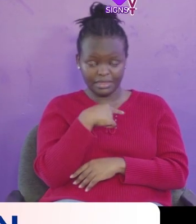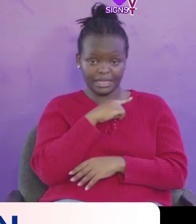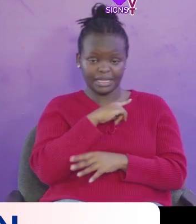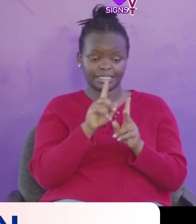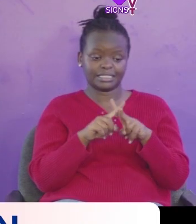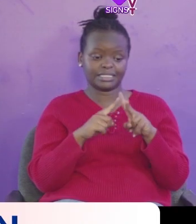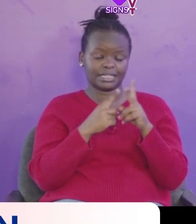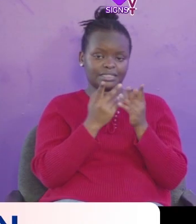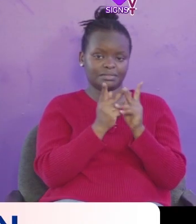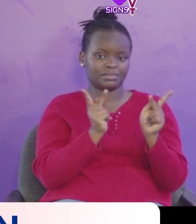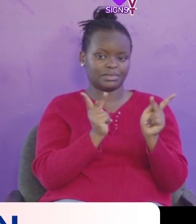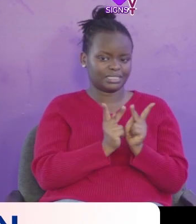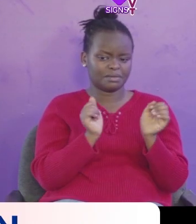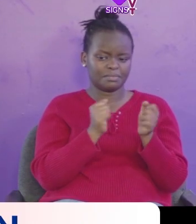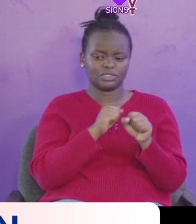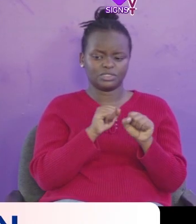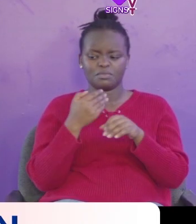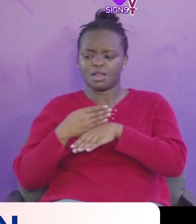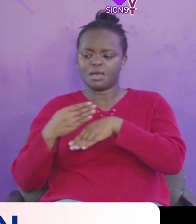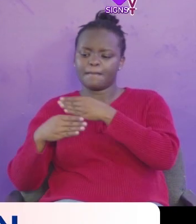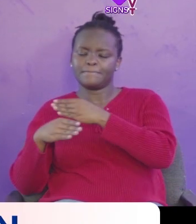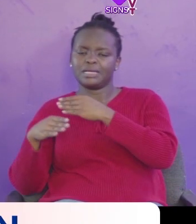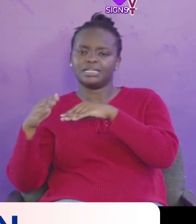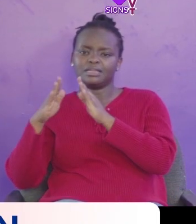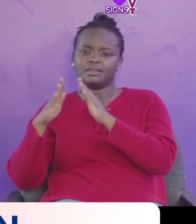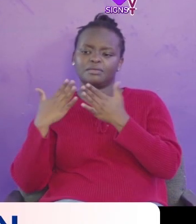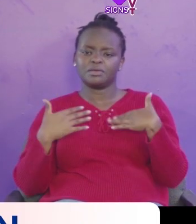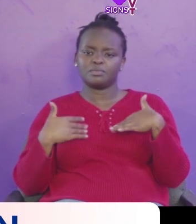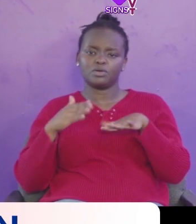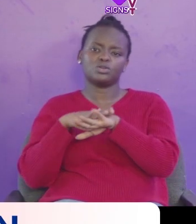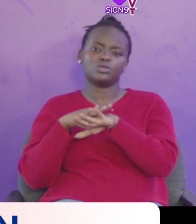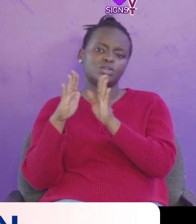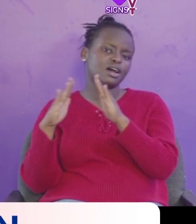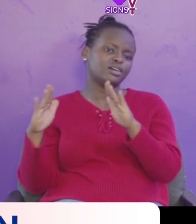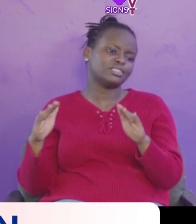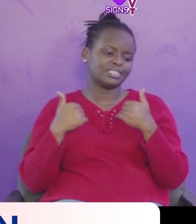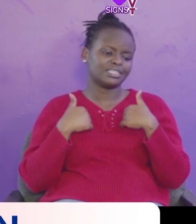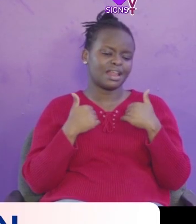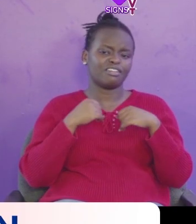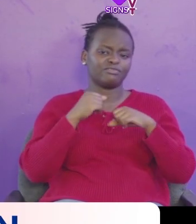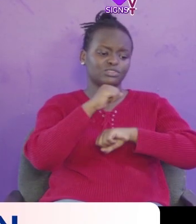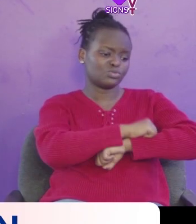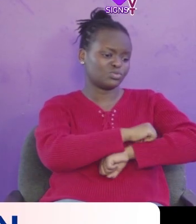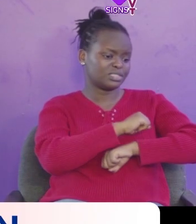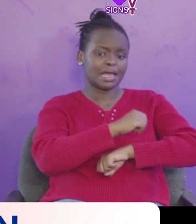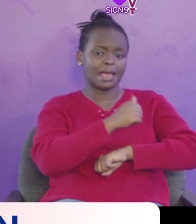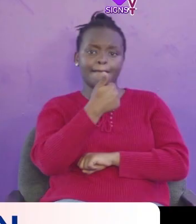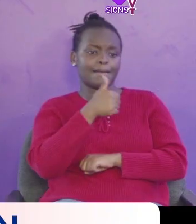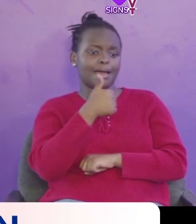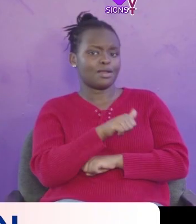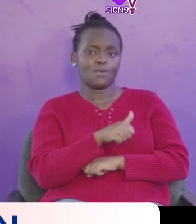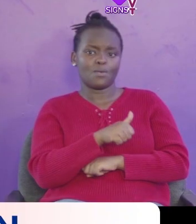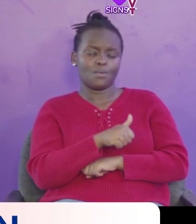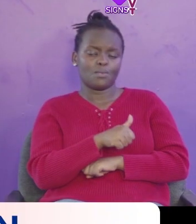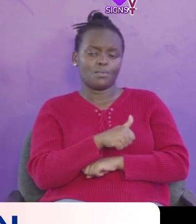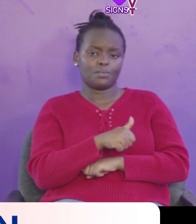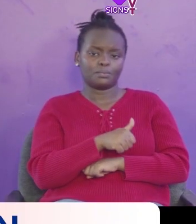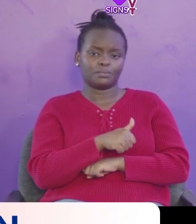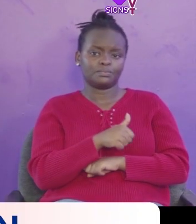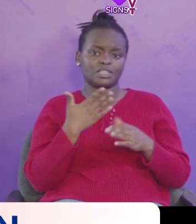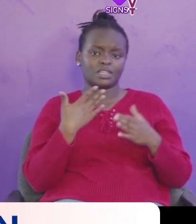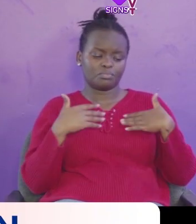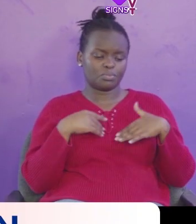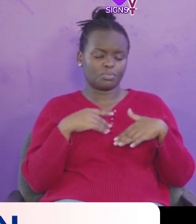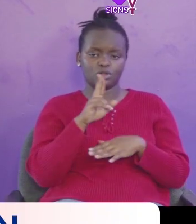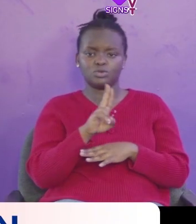somewhere, we cannot build people good houses, and we still have schools that people are still using cow dung